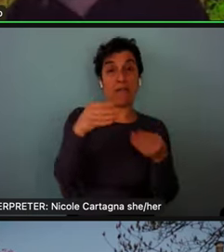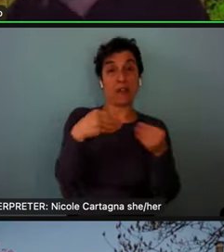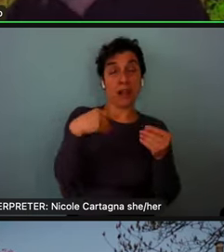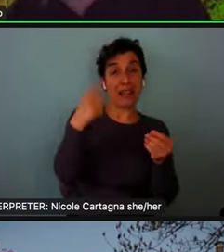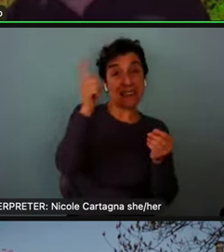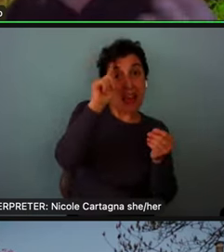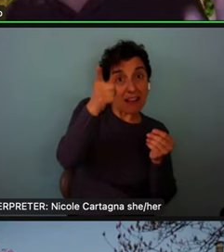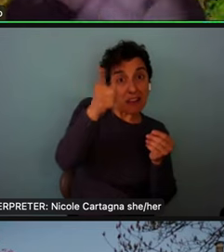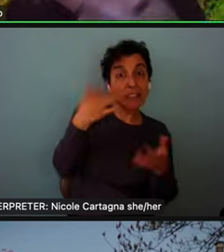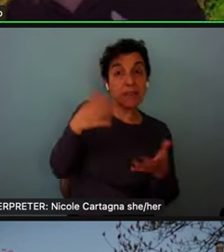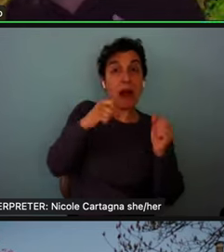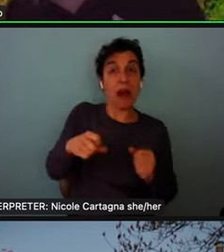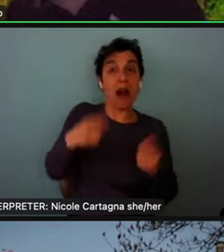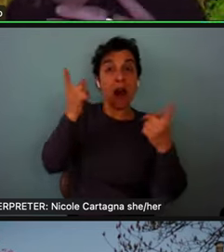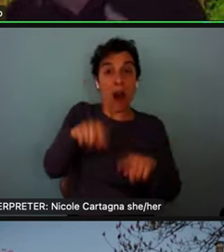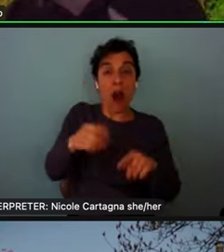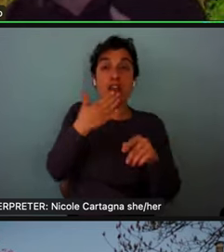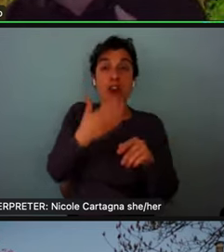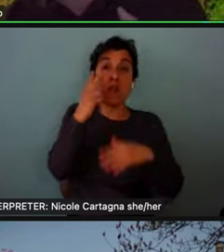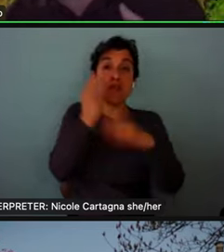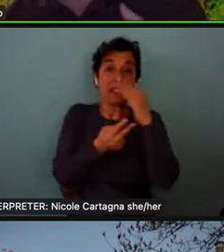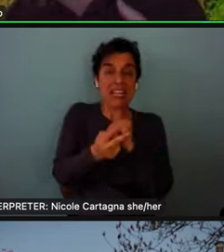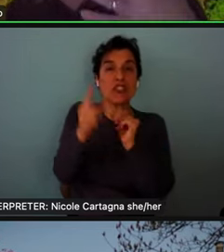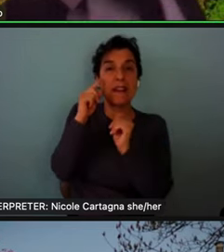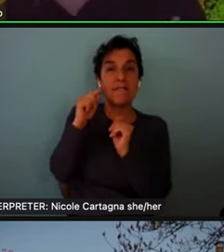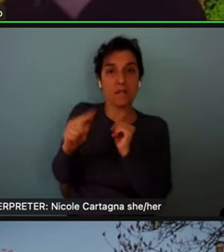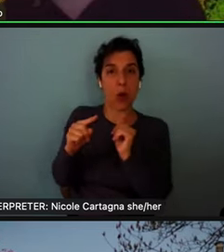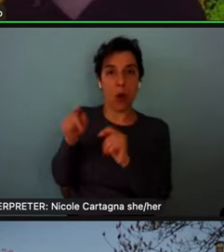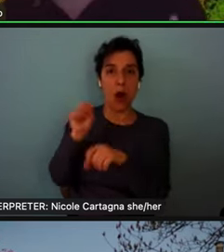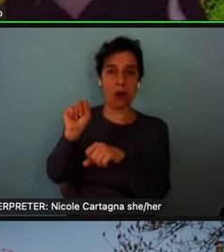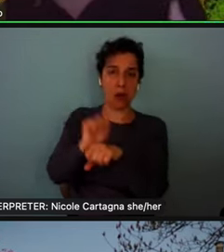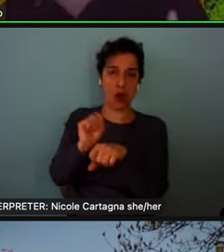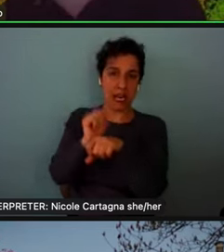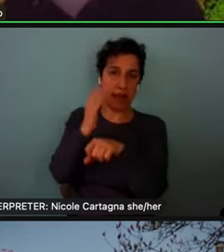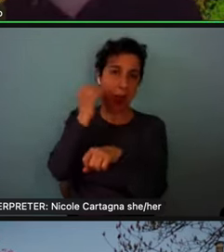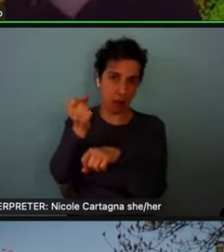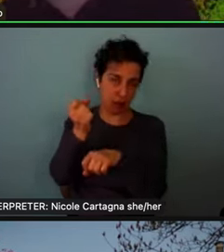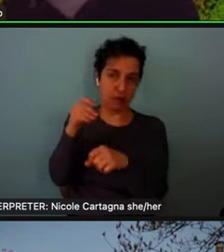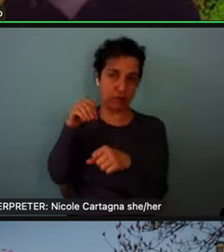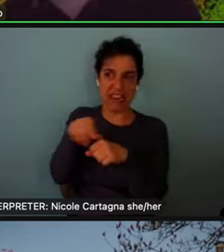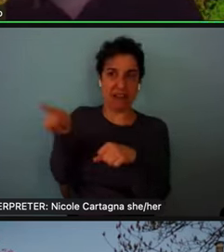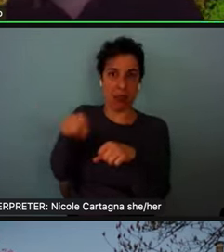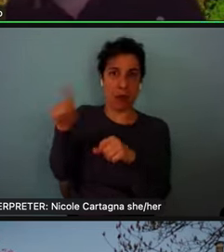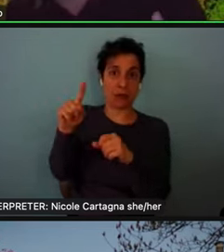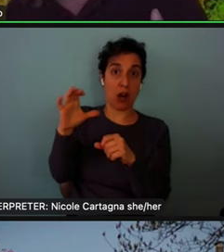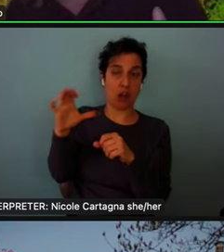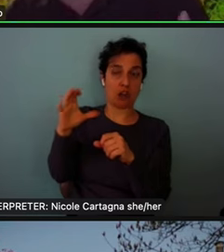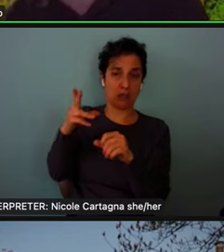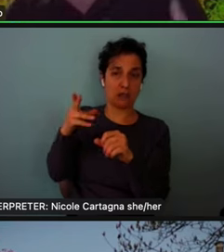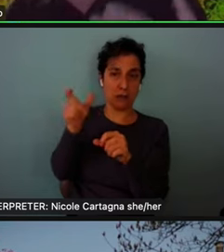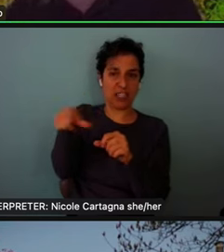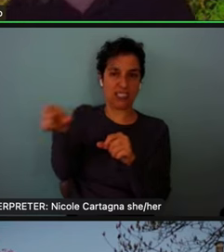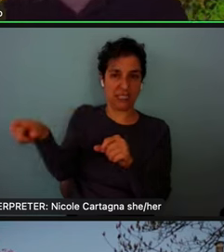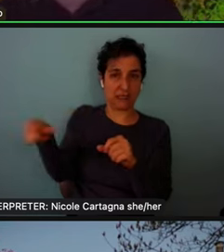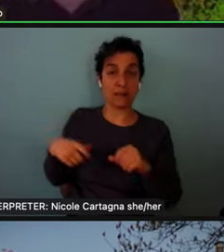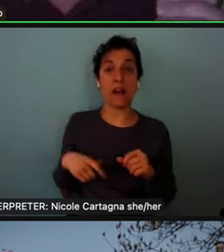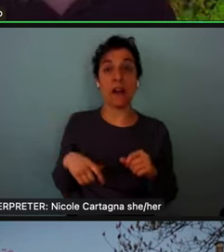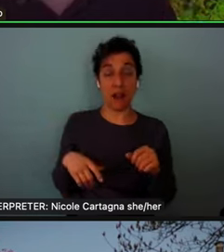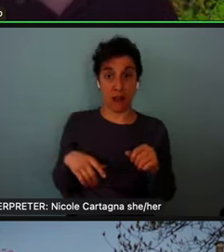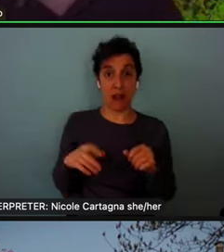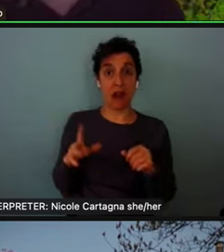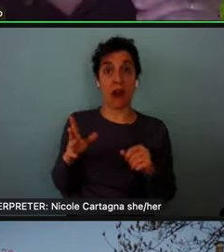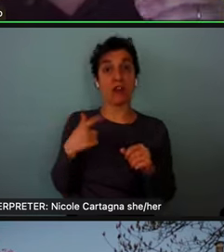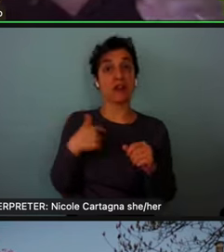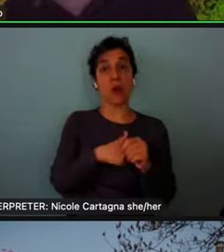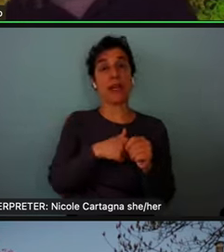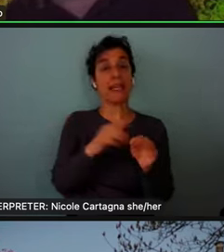strongly, might also be good prediction for working memory, right, in the 100 participants, right? And so then we